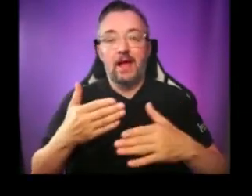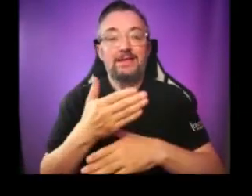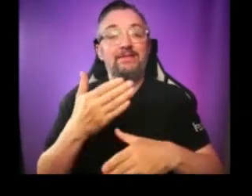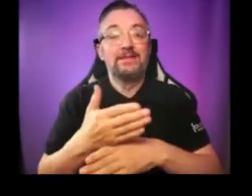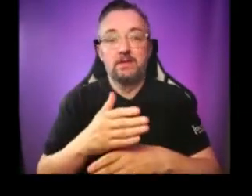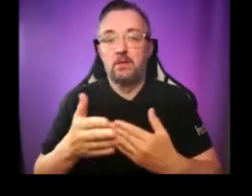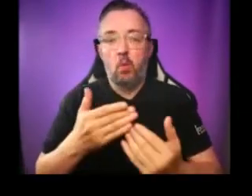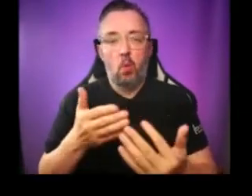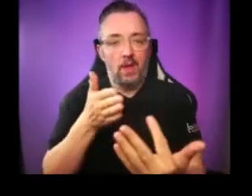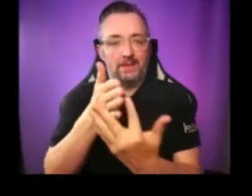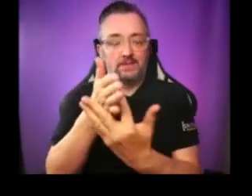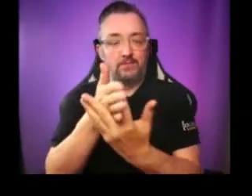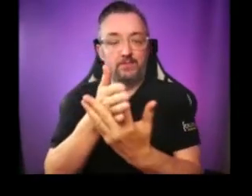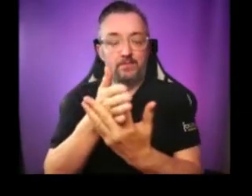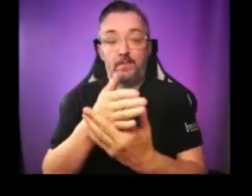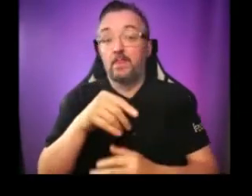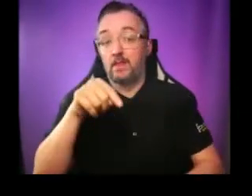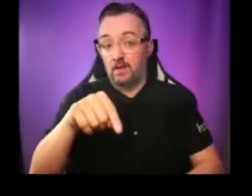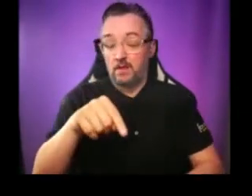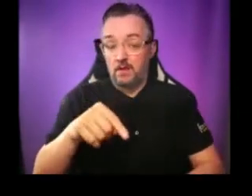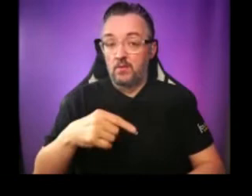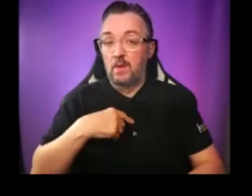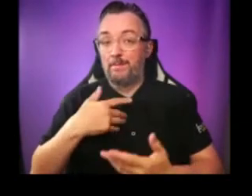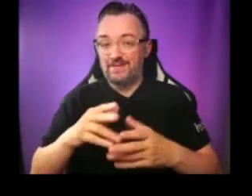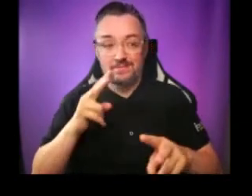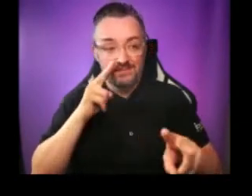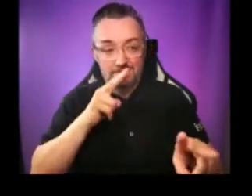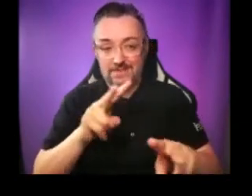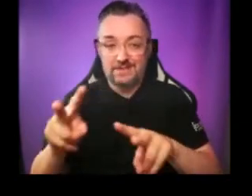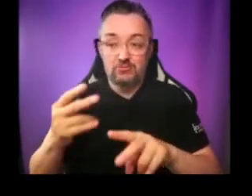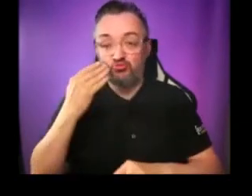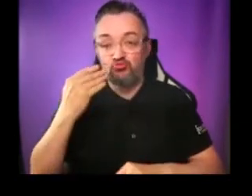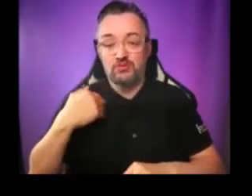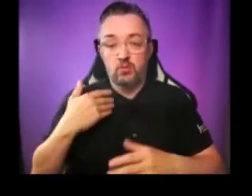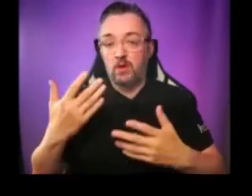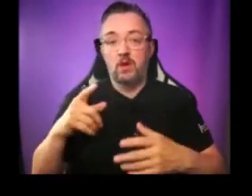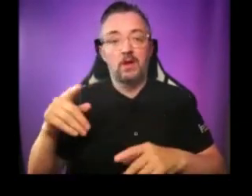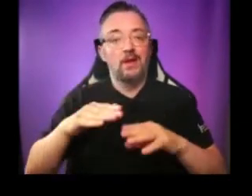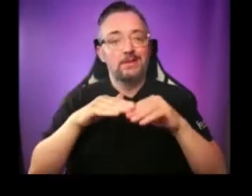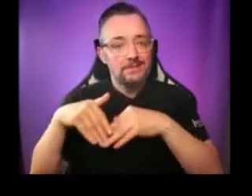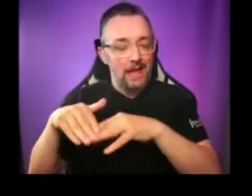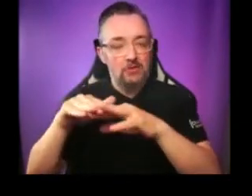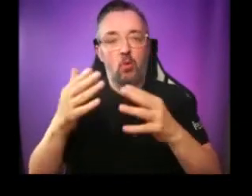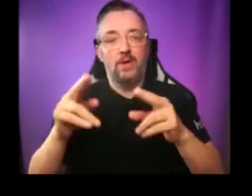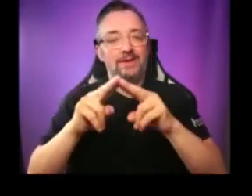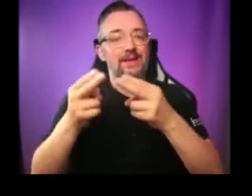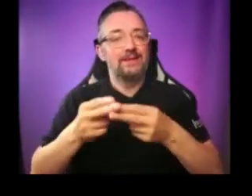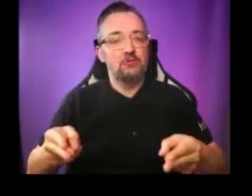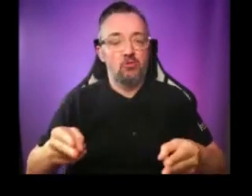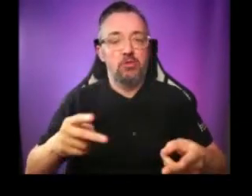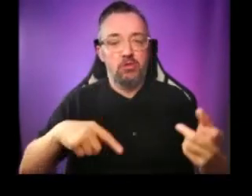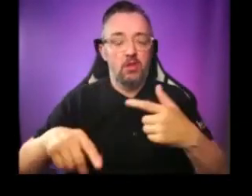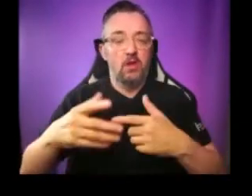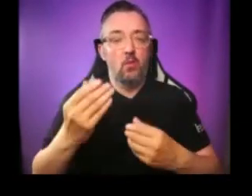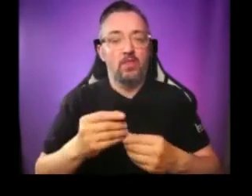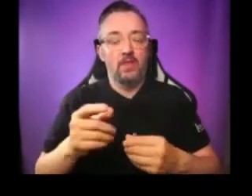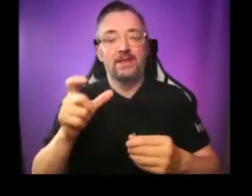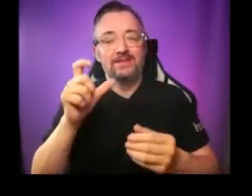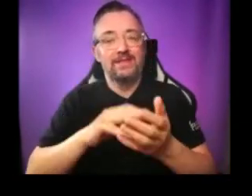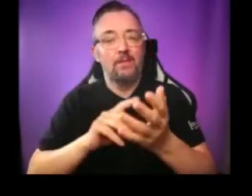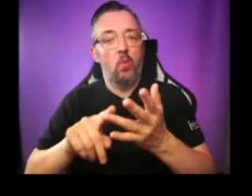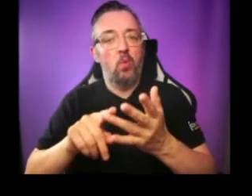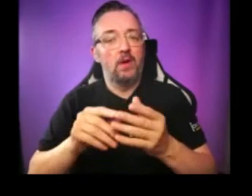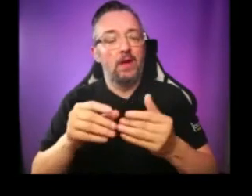this is certainly a position we've started to see in recent years at both national and international level with the CMO guidelines, for